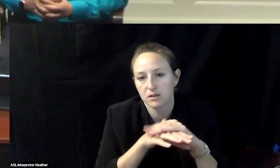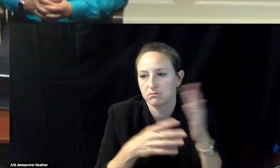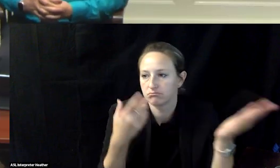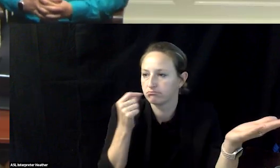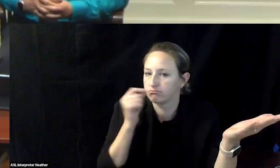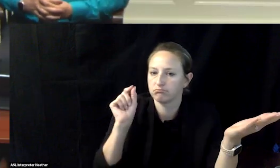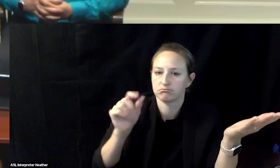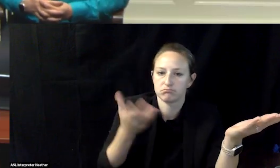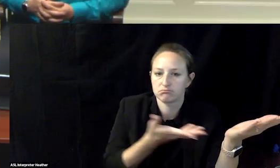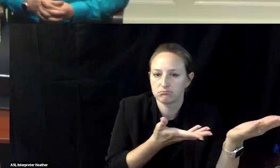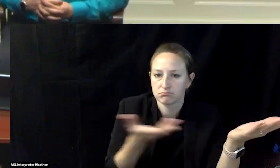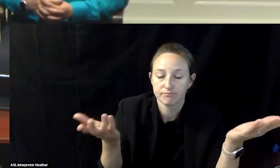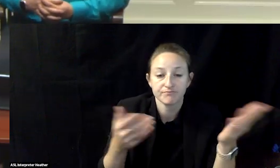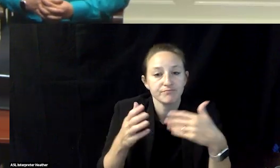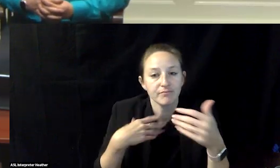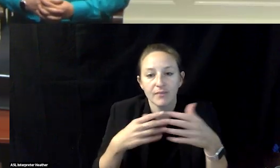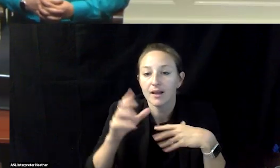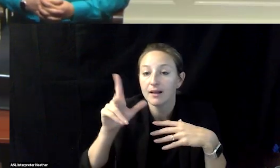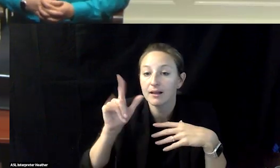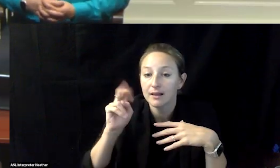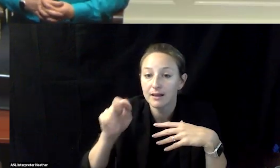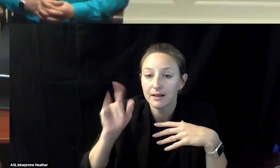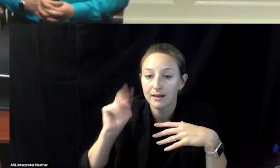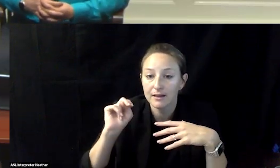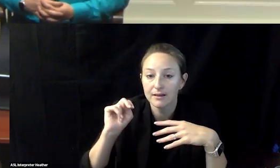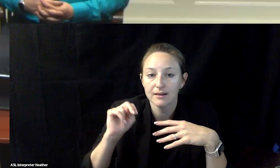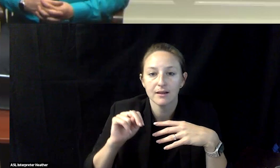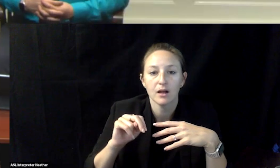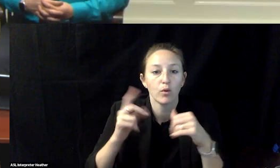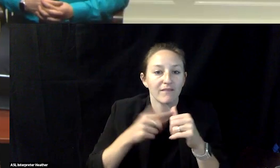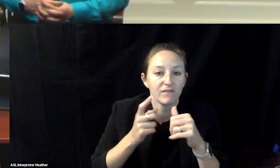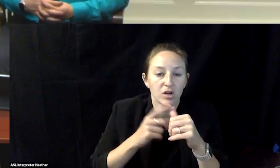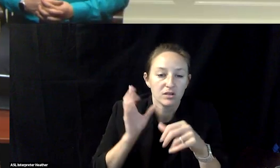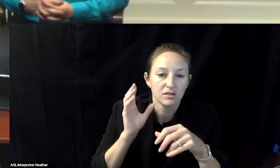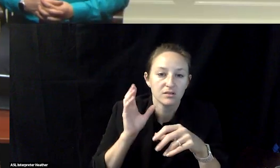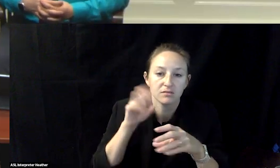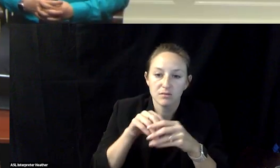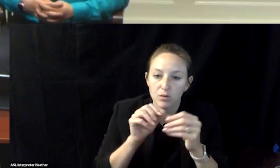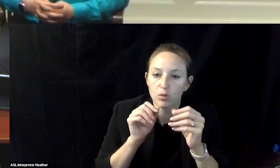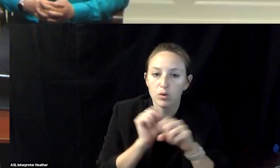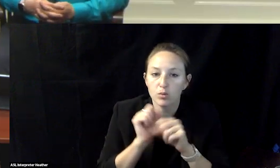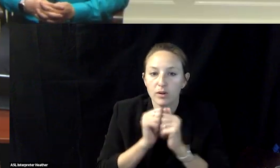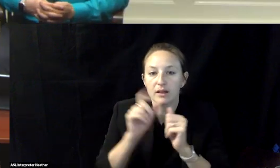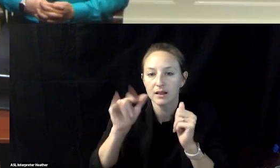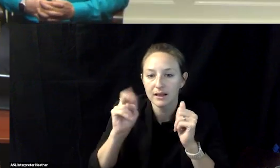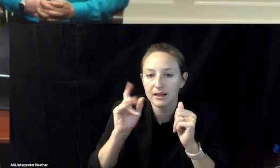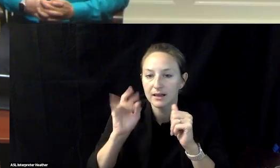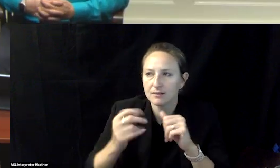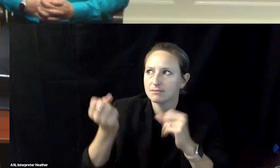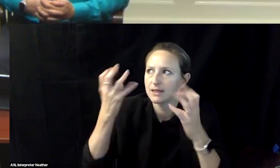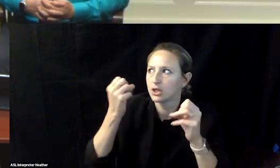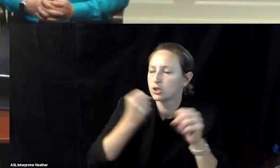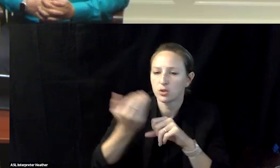it's at LinkedIn, when I first came to LinkedIn all those years ago and did a demo to them,